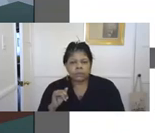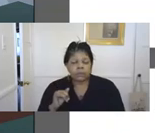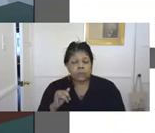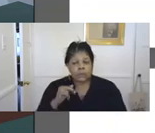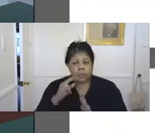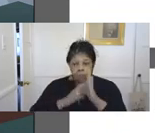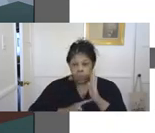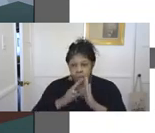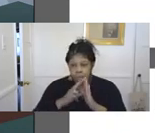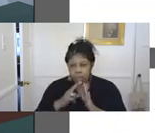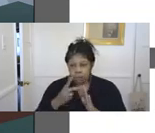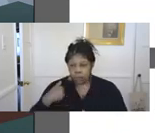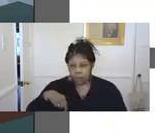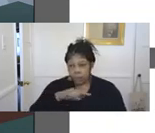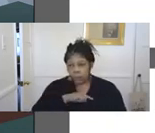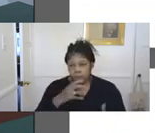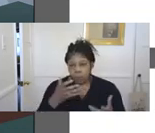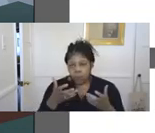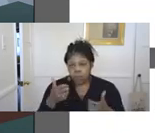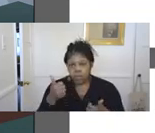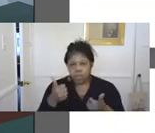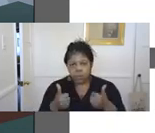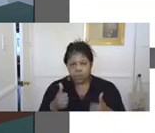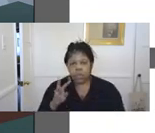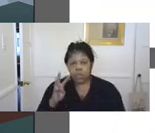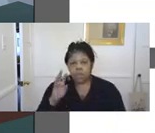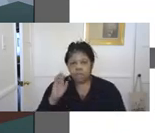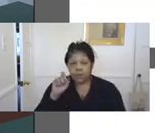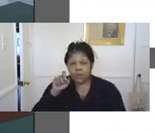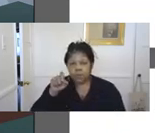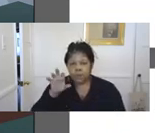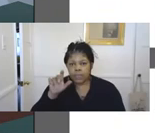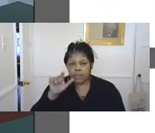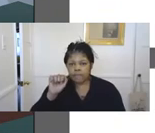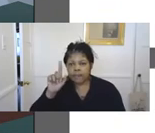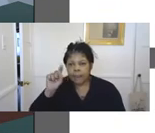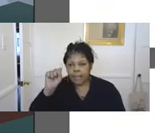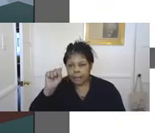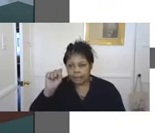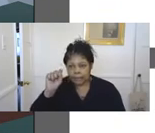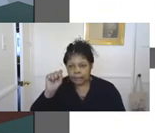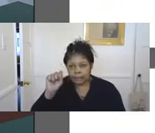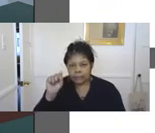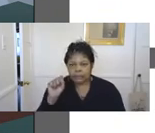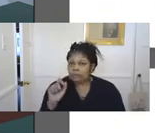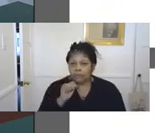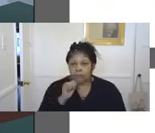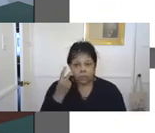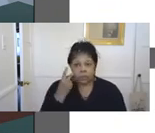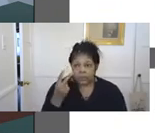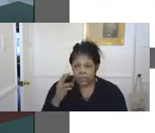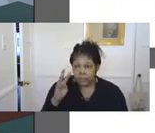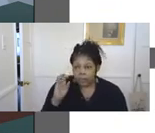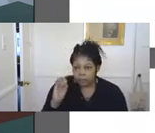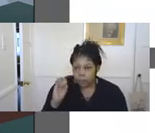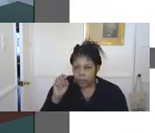want is the 40 point flat. It's this one right here. Now, if you don't see that, then where you find